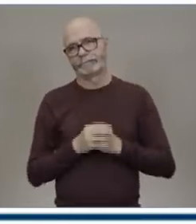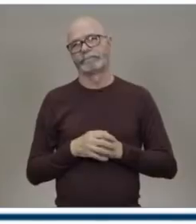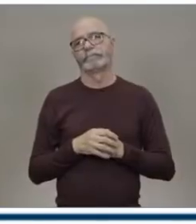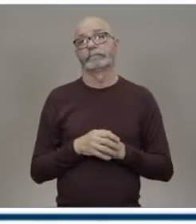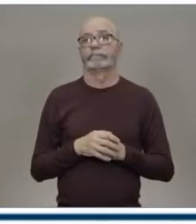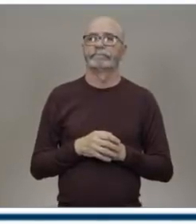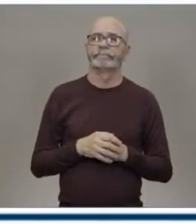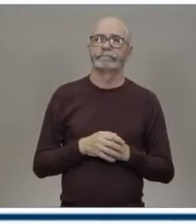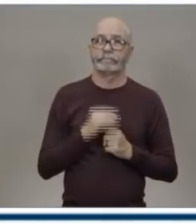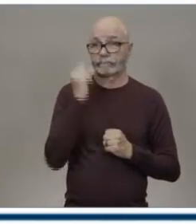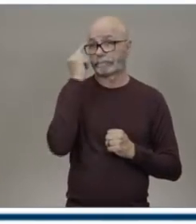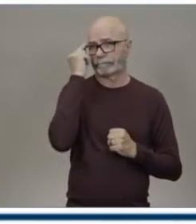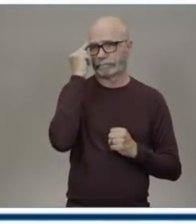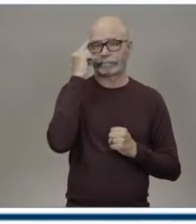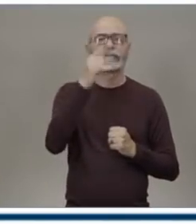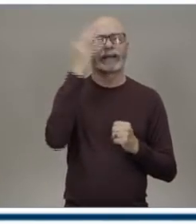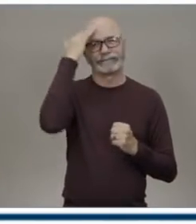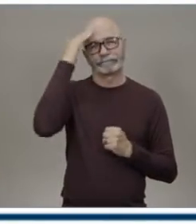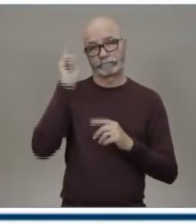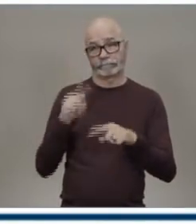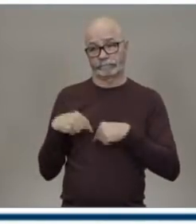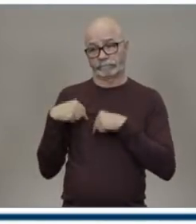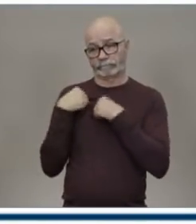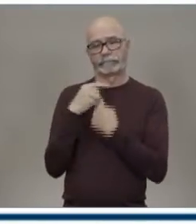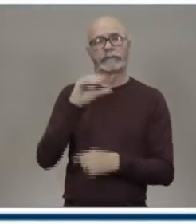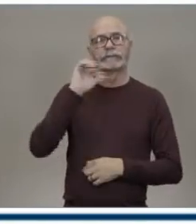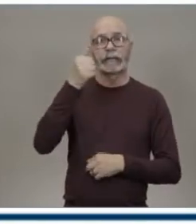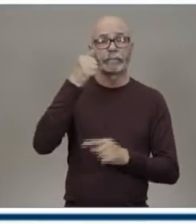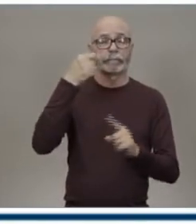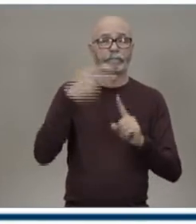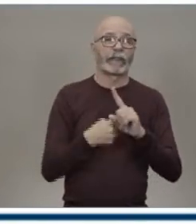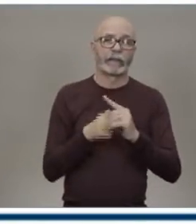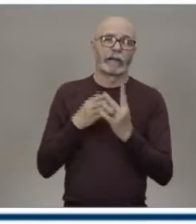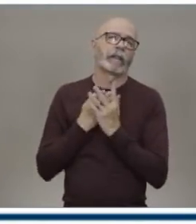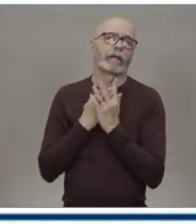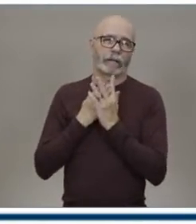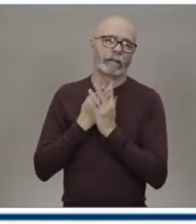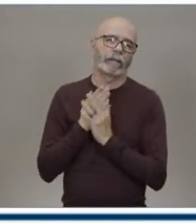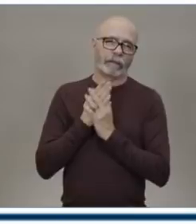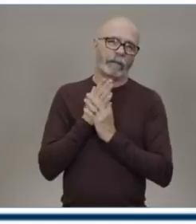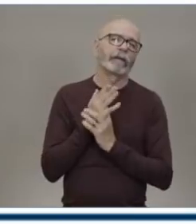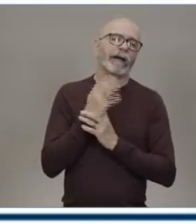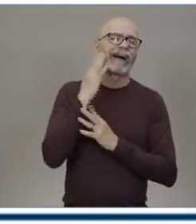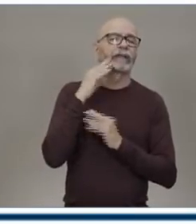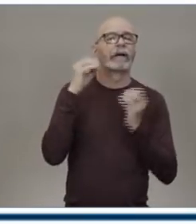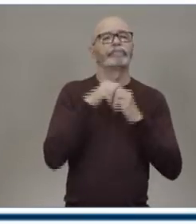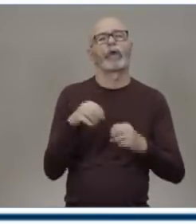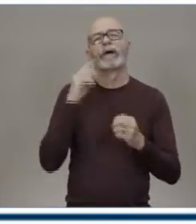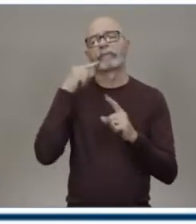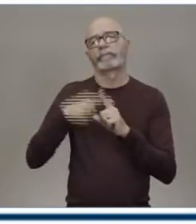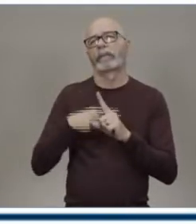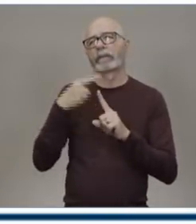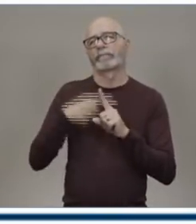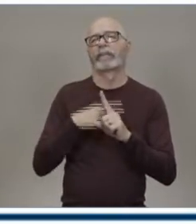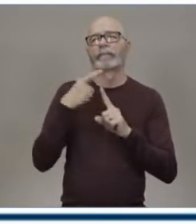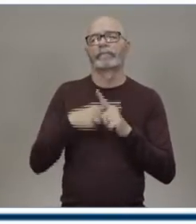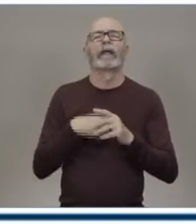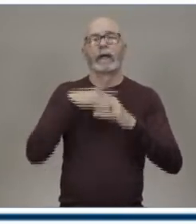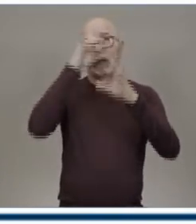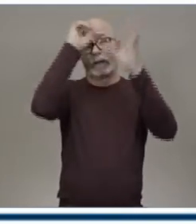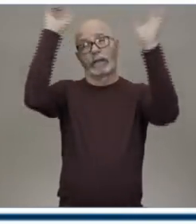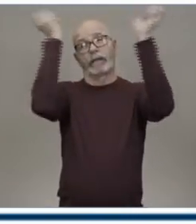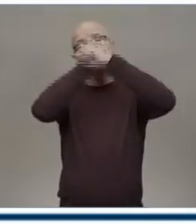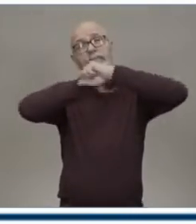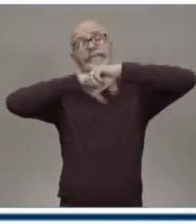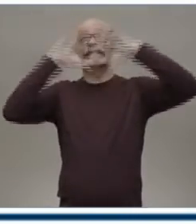a long 10 months with many more months ahead until we get to the end of the COVID tunnel. And you guys